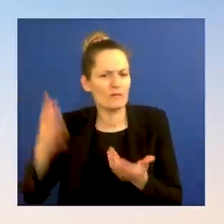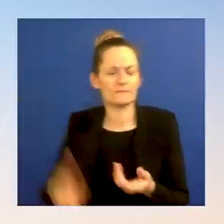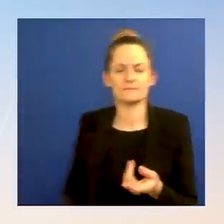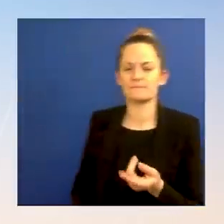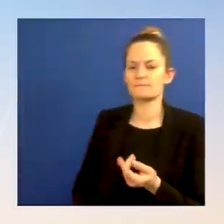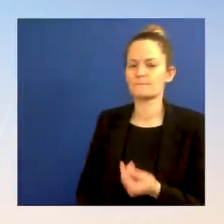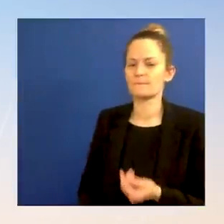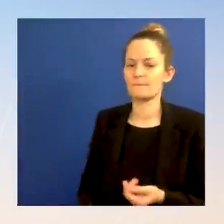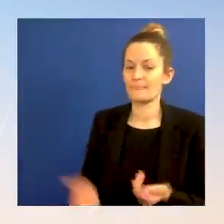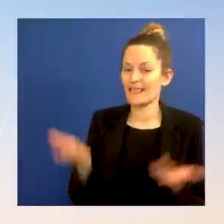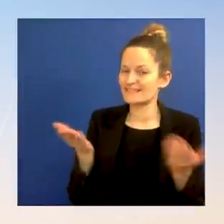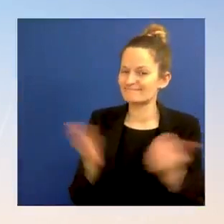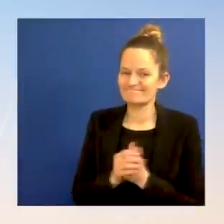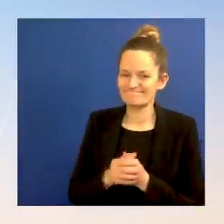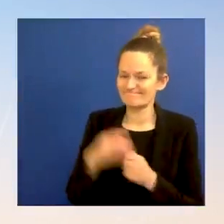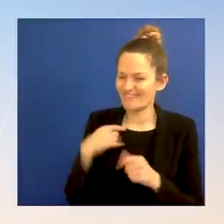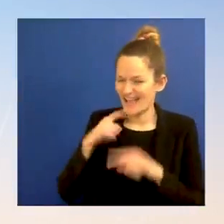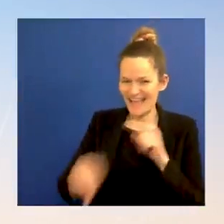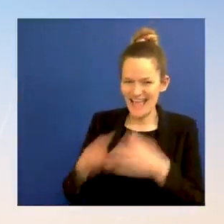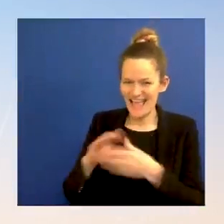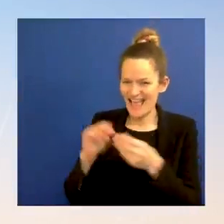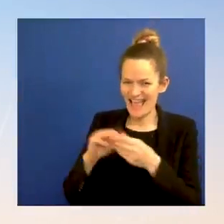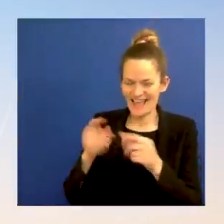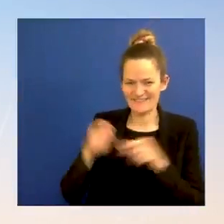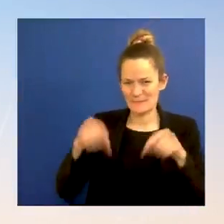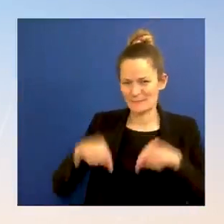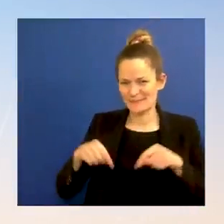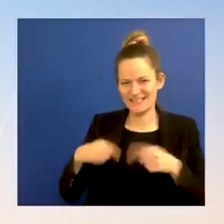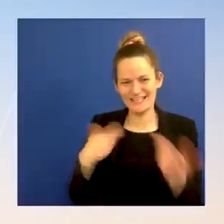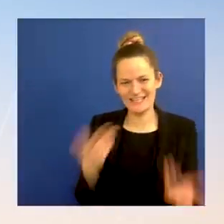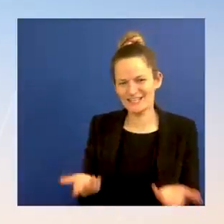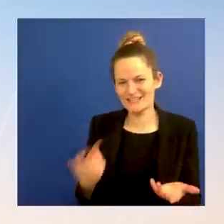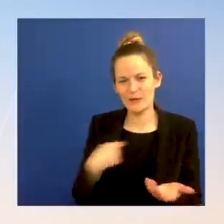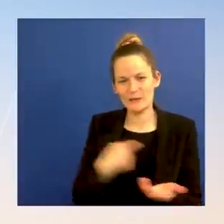say, though, we continue to be prepared. We continue to be prepared for